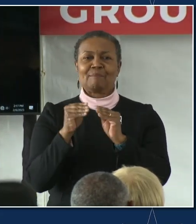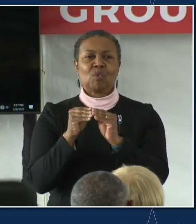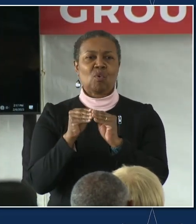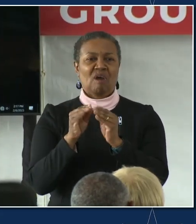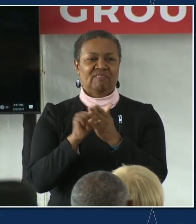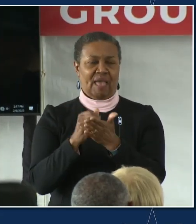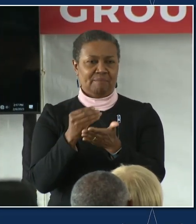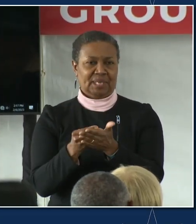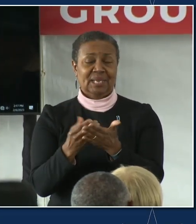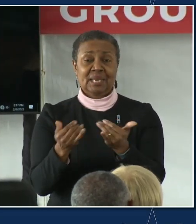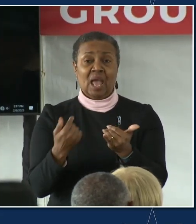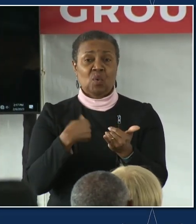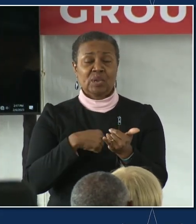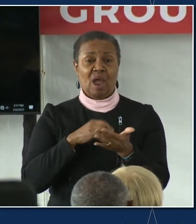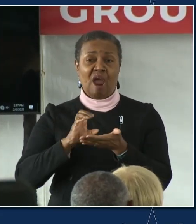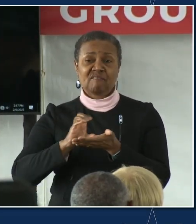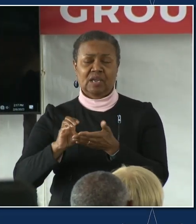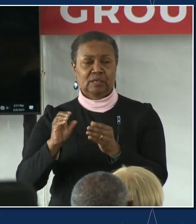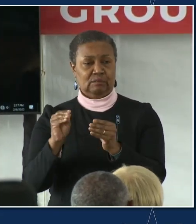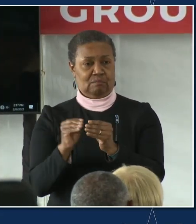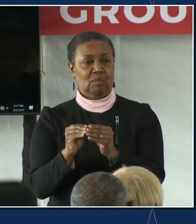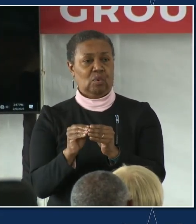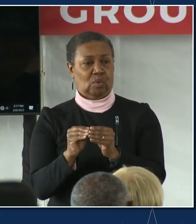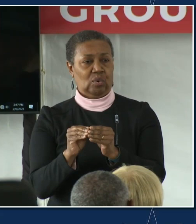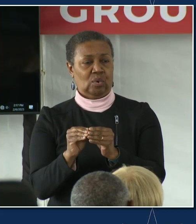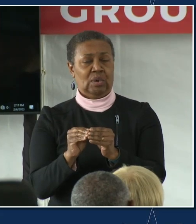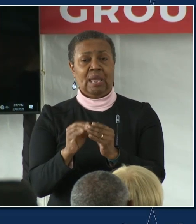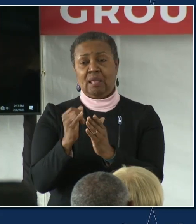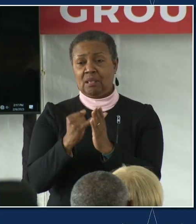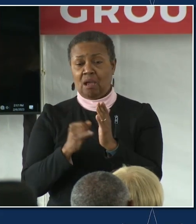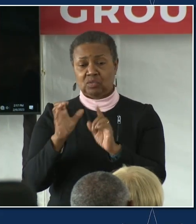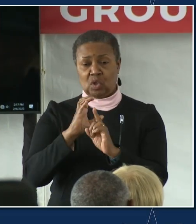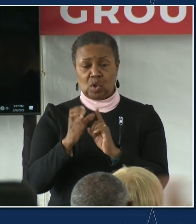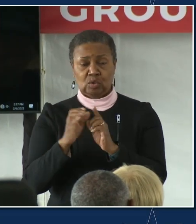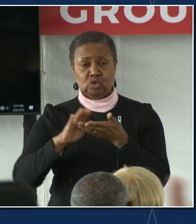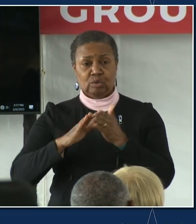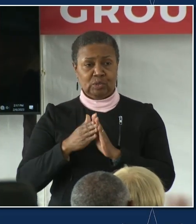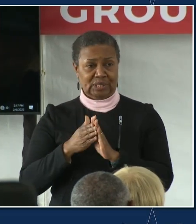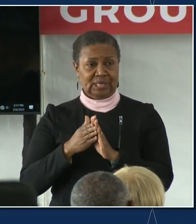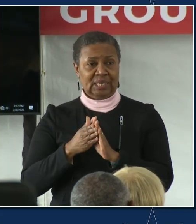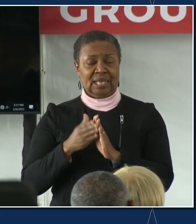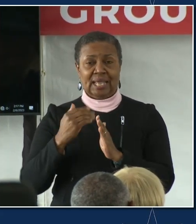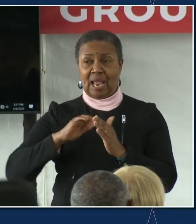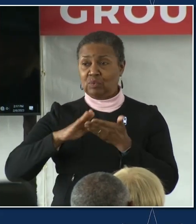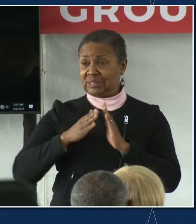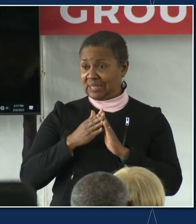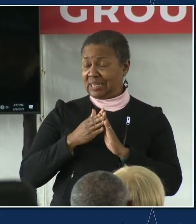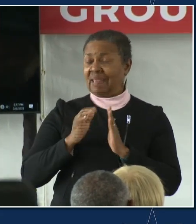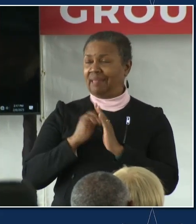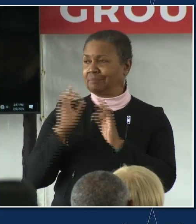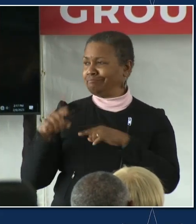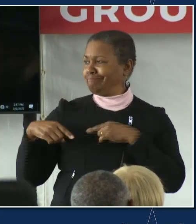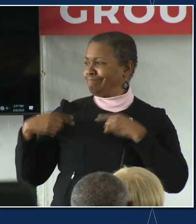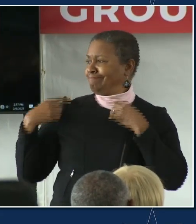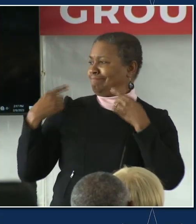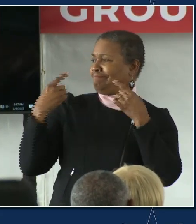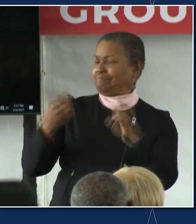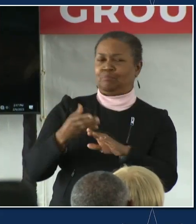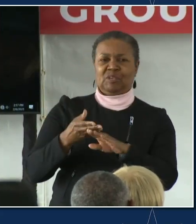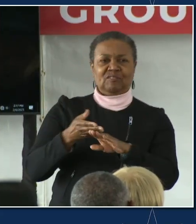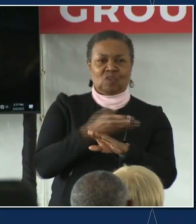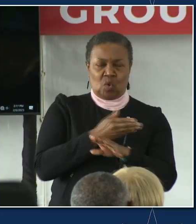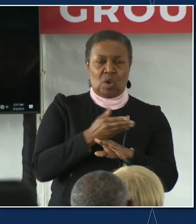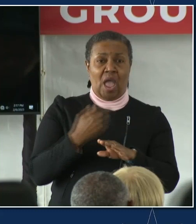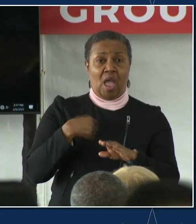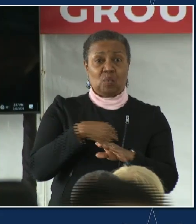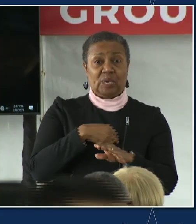that. Right now, we are funding more in the arts and culture community in our city than we've ever done before.